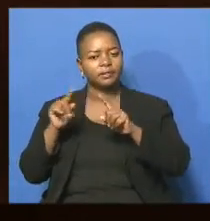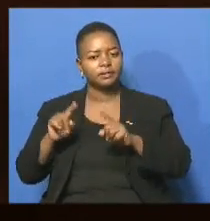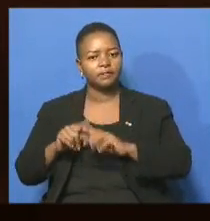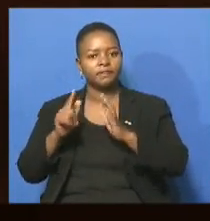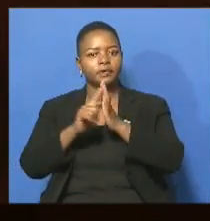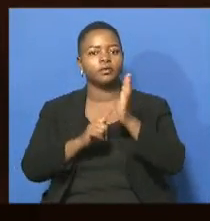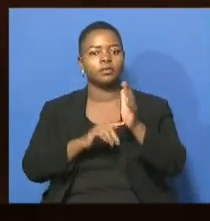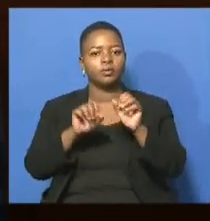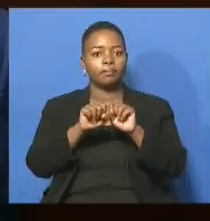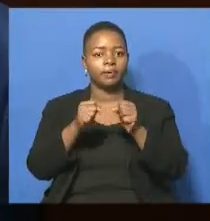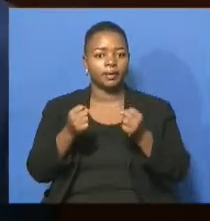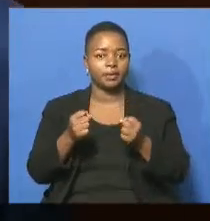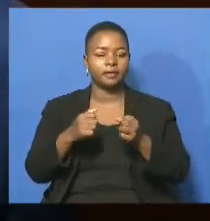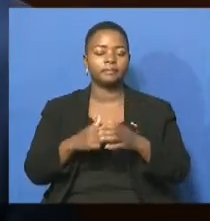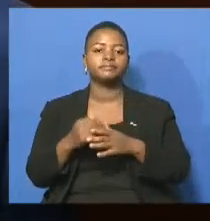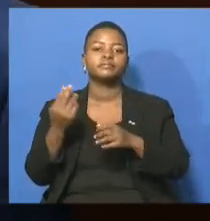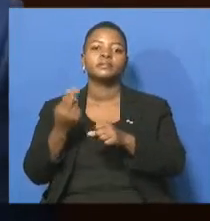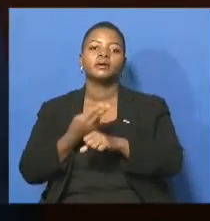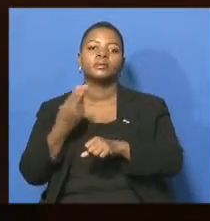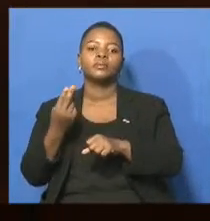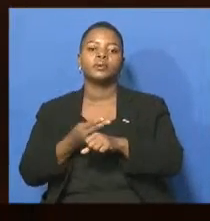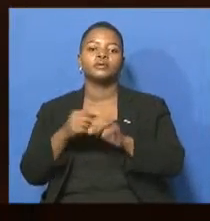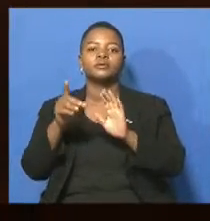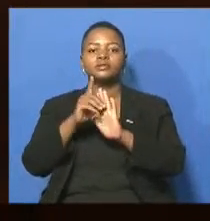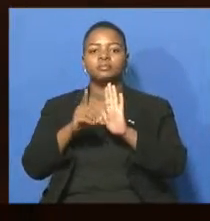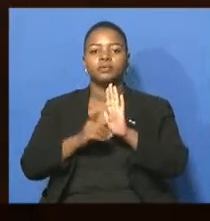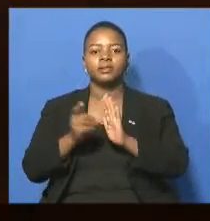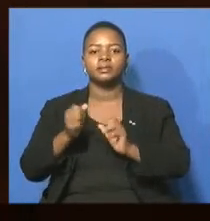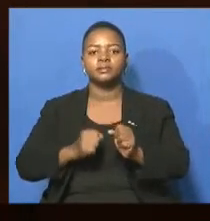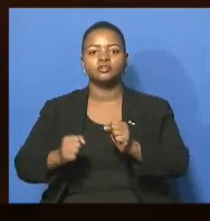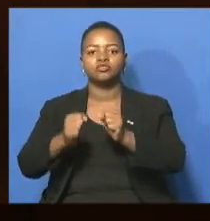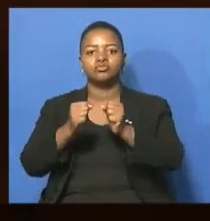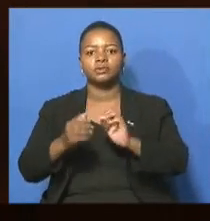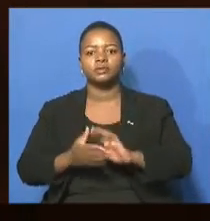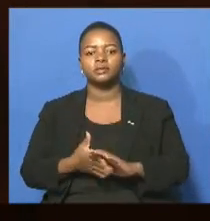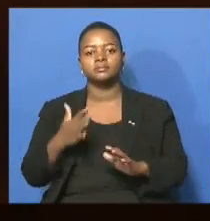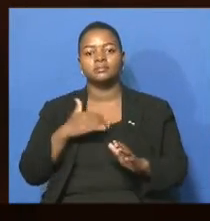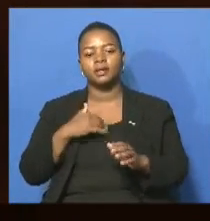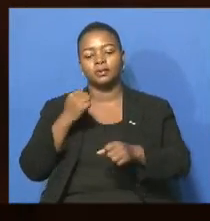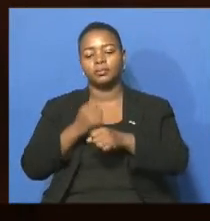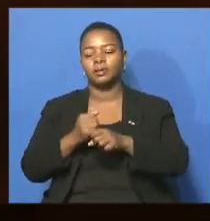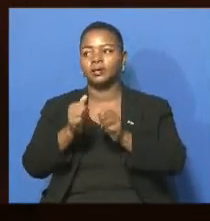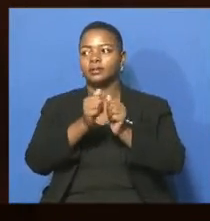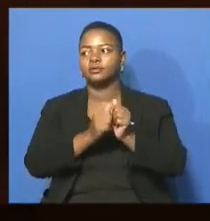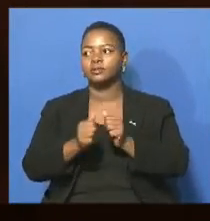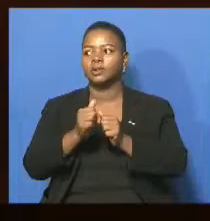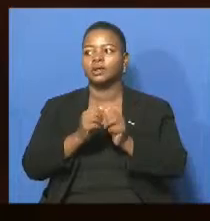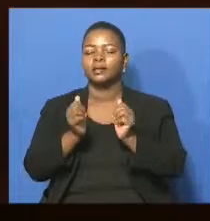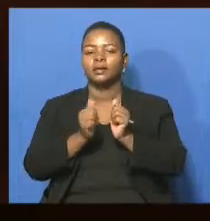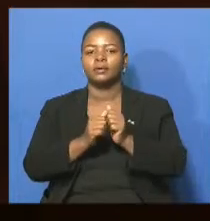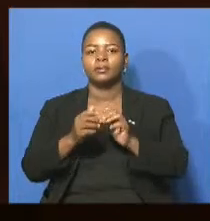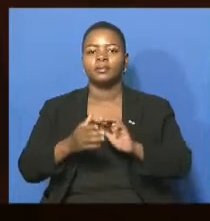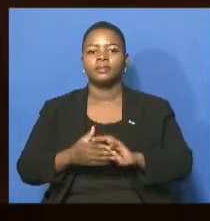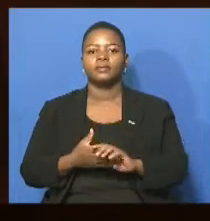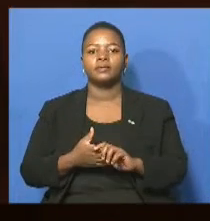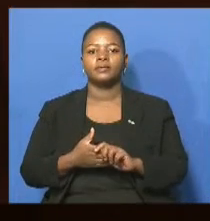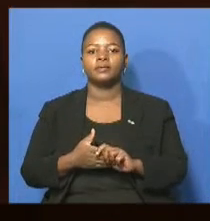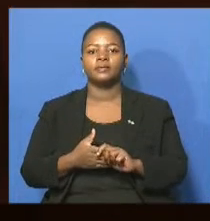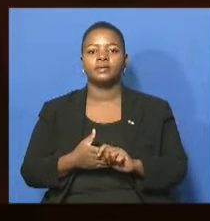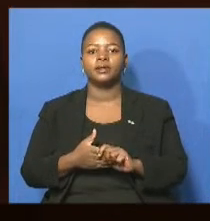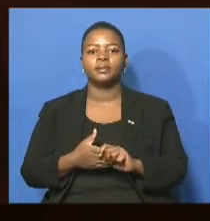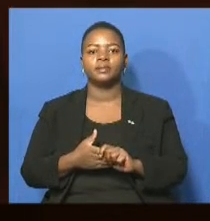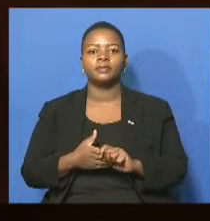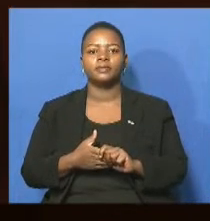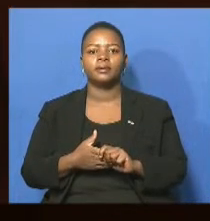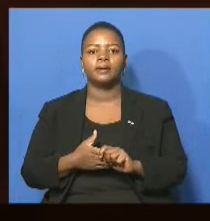of crime. We use contemporary policing strategies and actively engaging the public to combat crime.